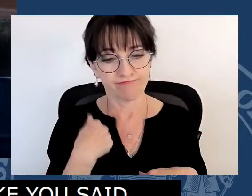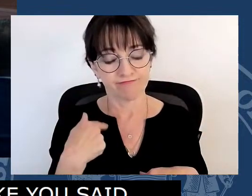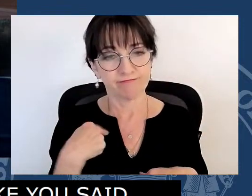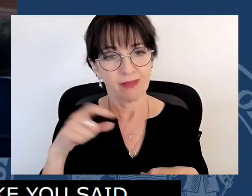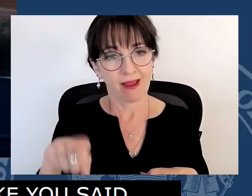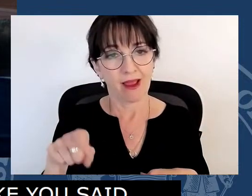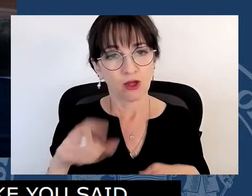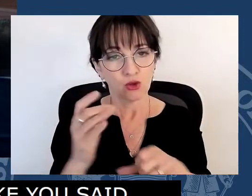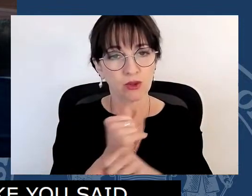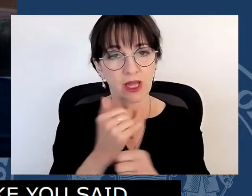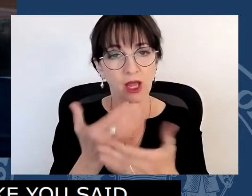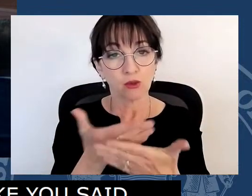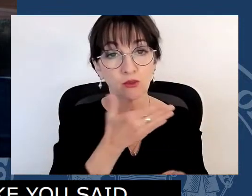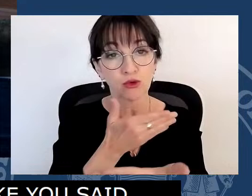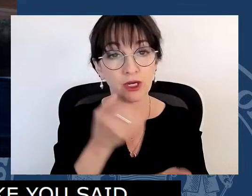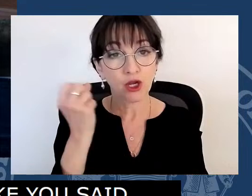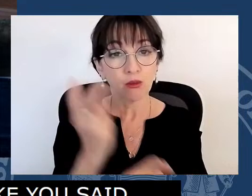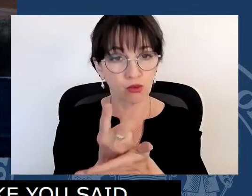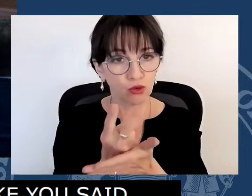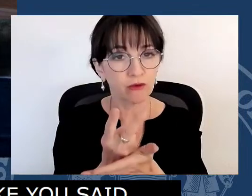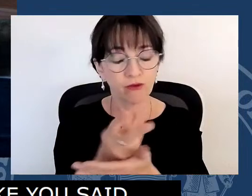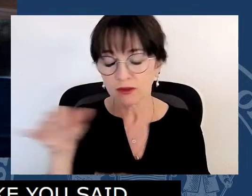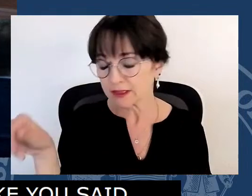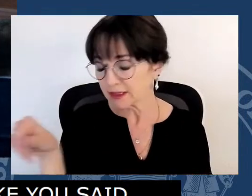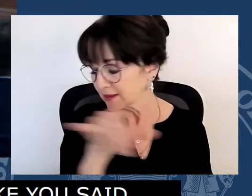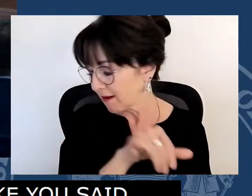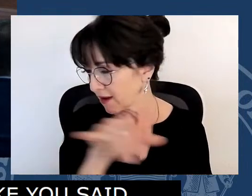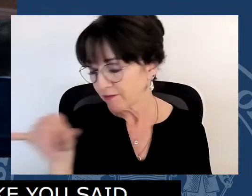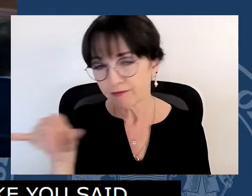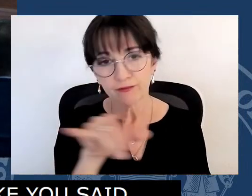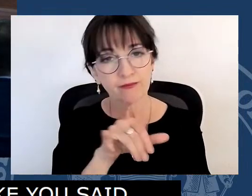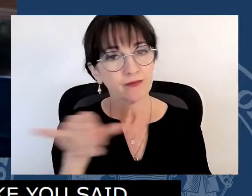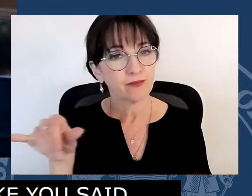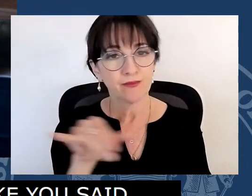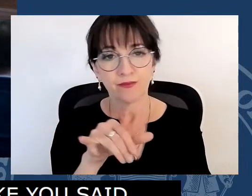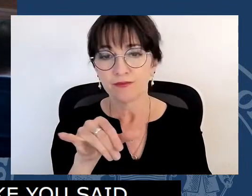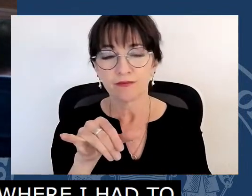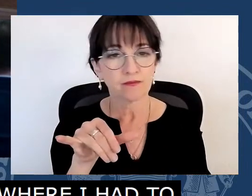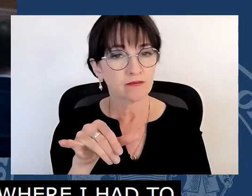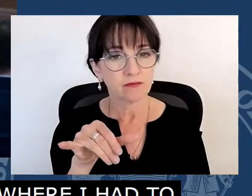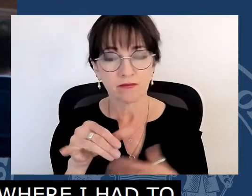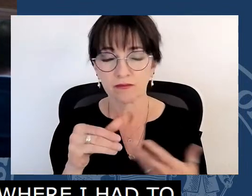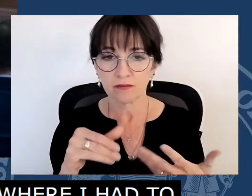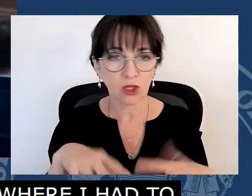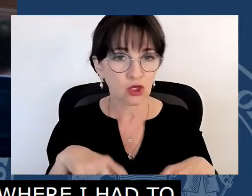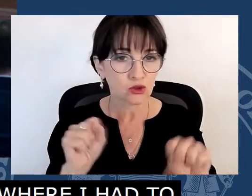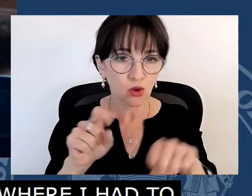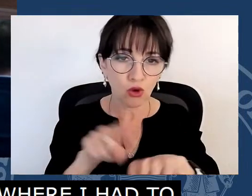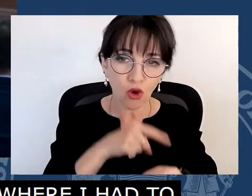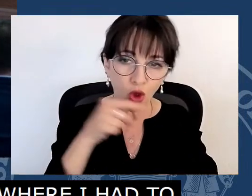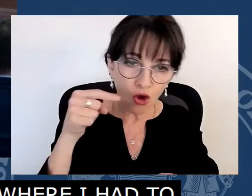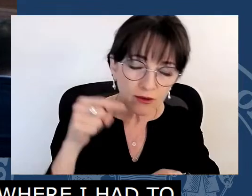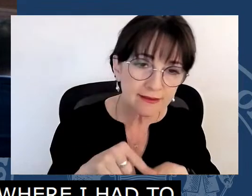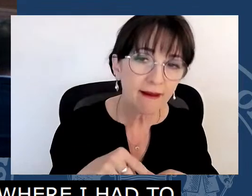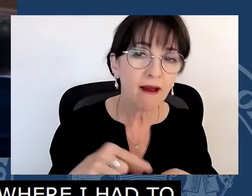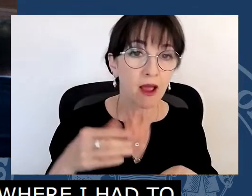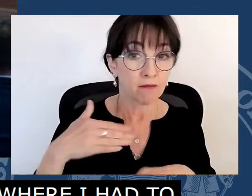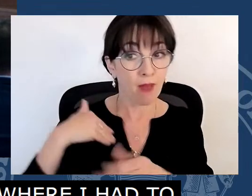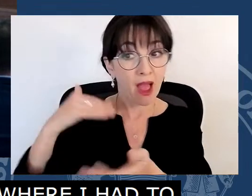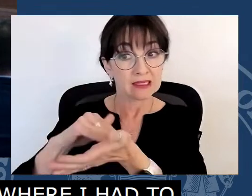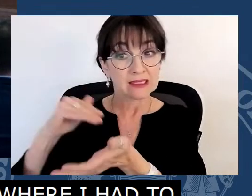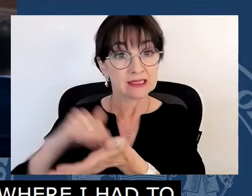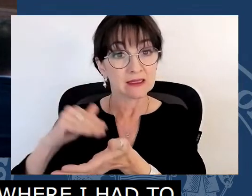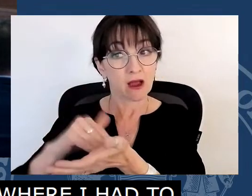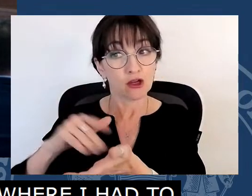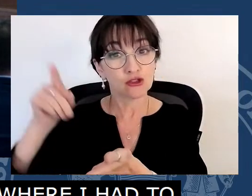pre-approvals. And it's the same thing. It took months in appeals. My doctor had to write like 6